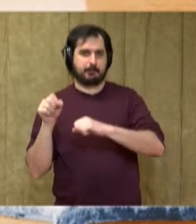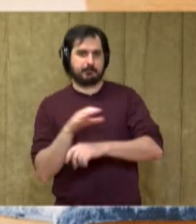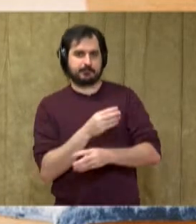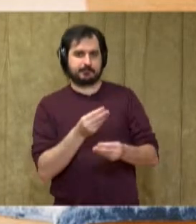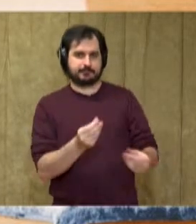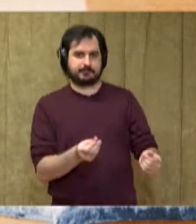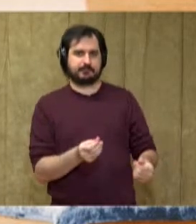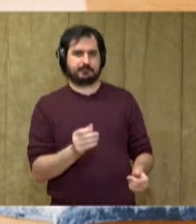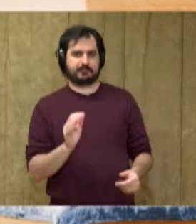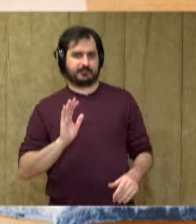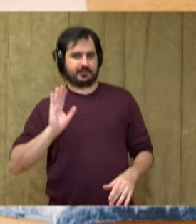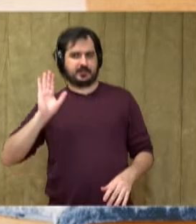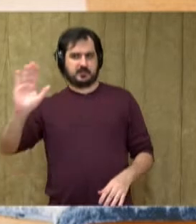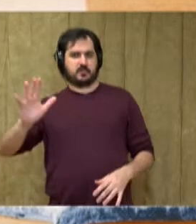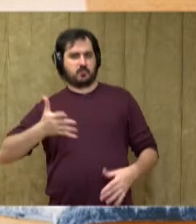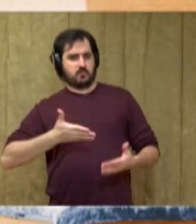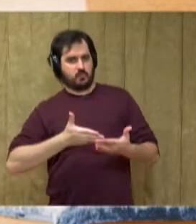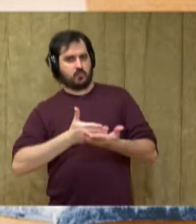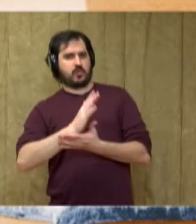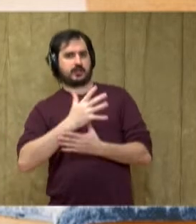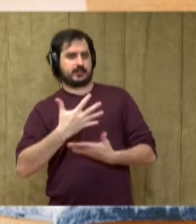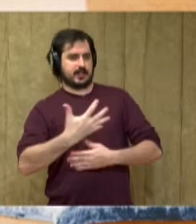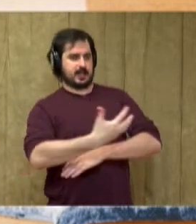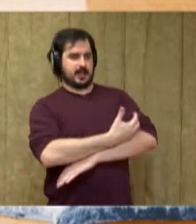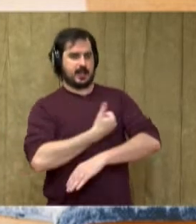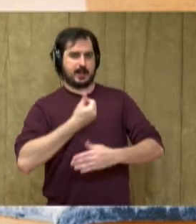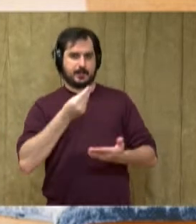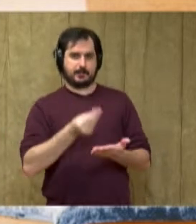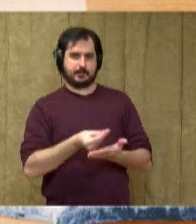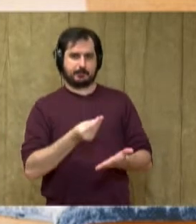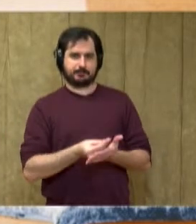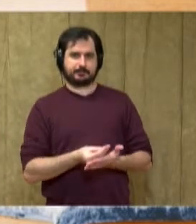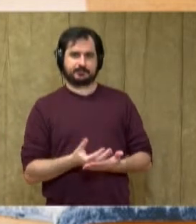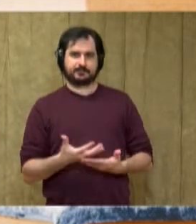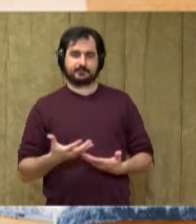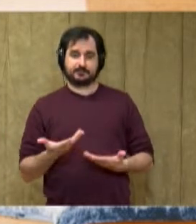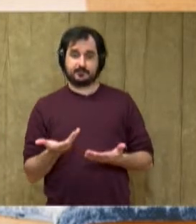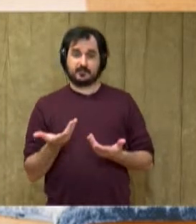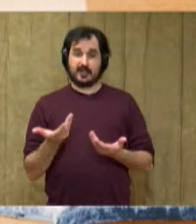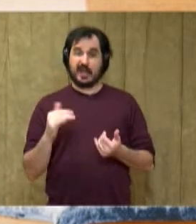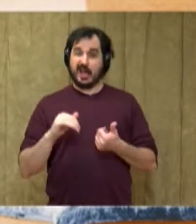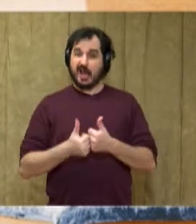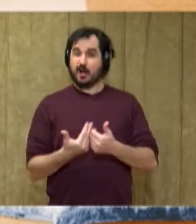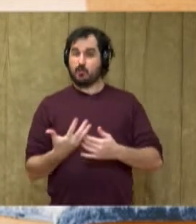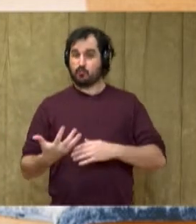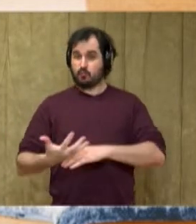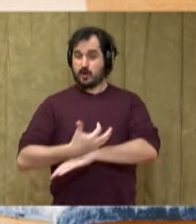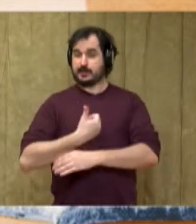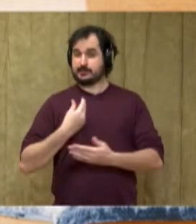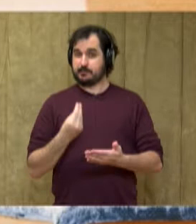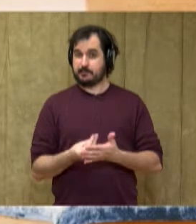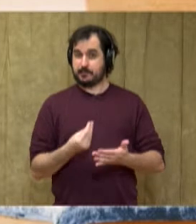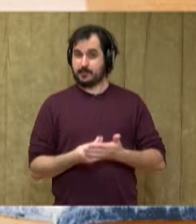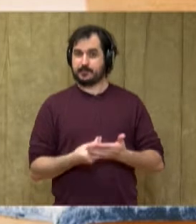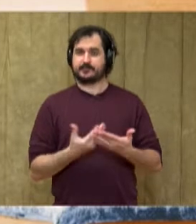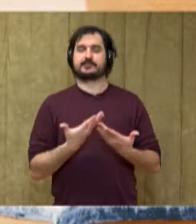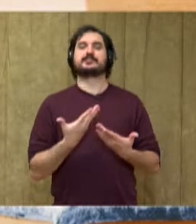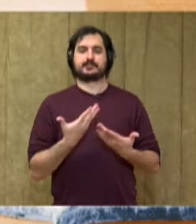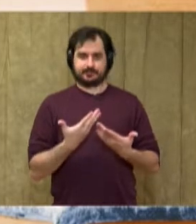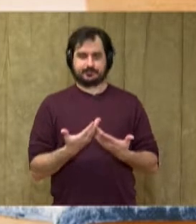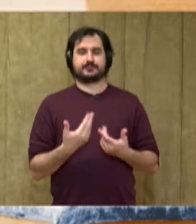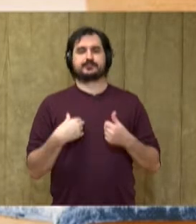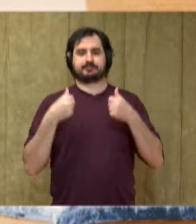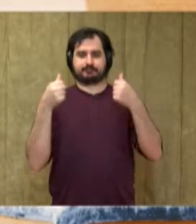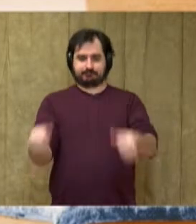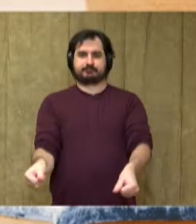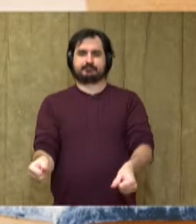payment. To raise the money, Parliament passed a Sugar Act and a Stamp Act, saying the colonists had to pay taxes to Great Britain for